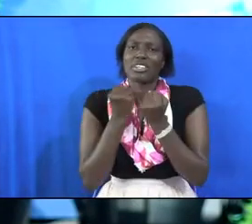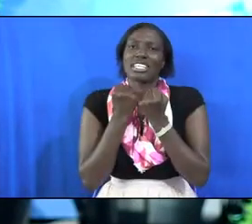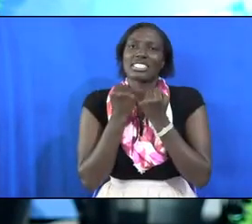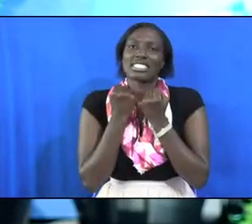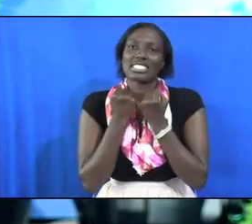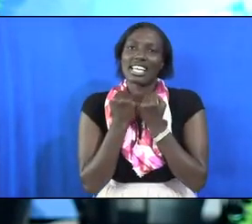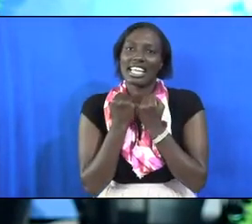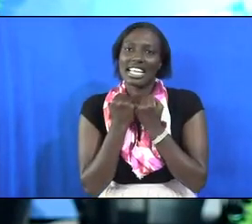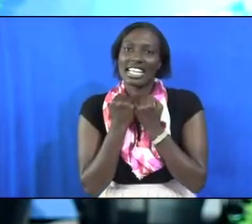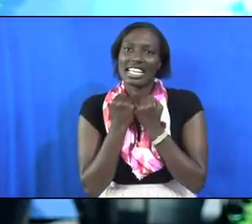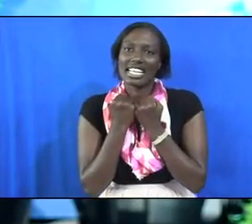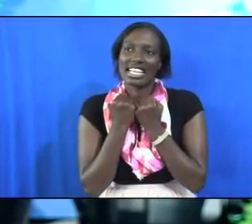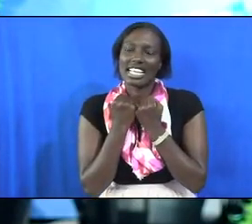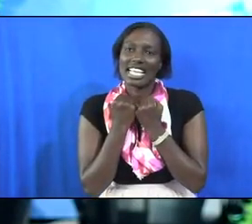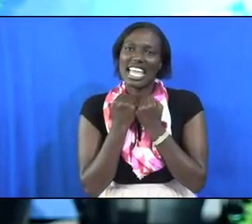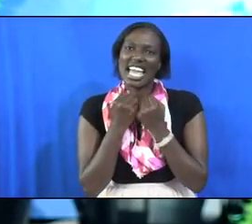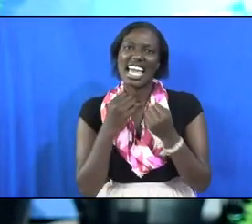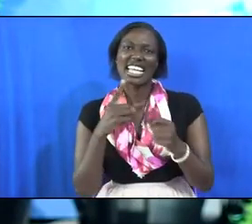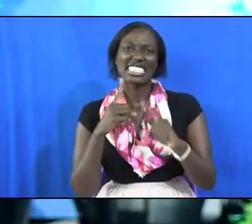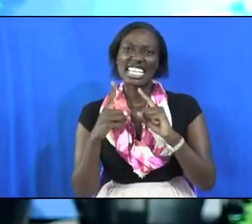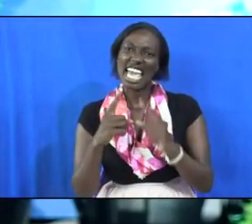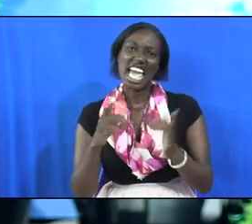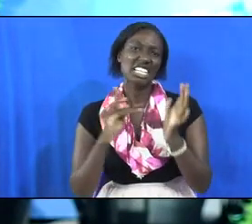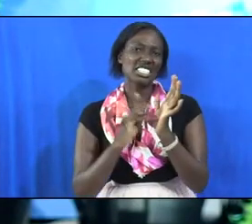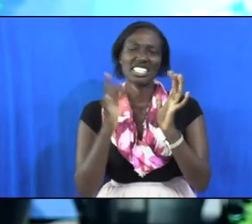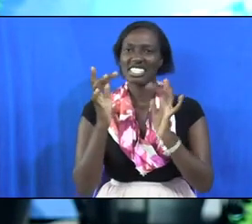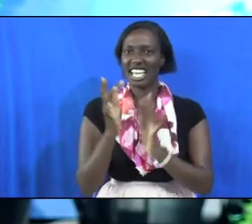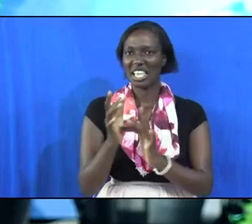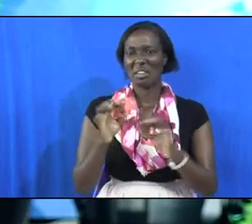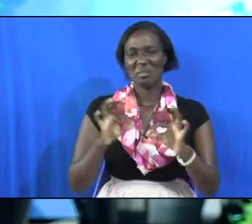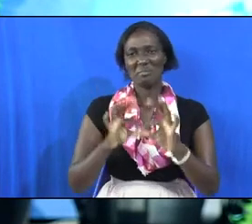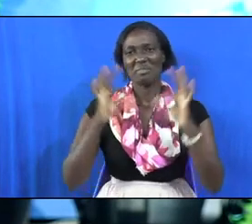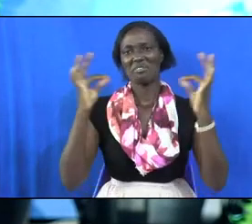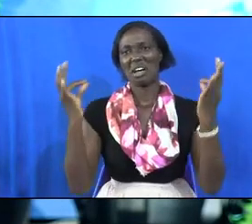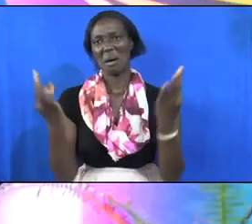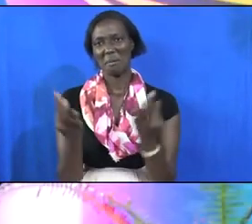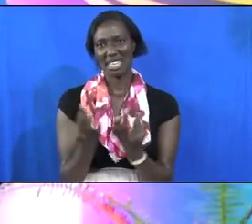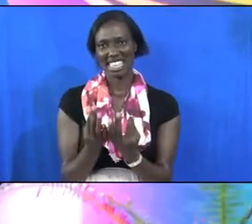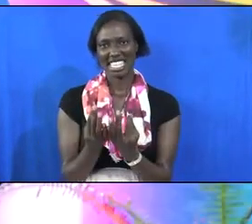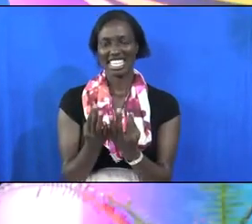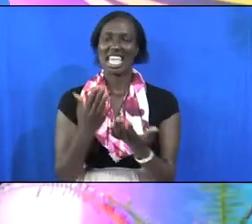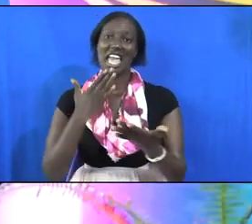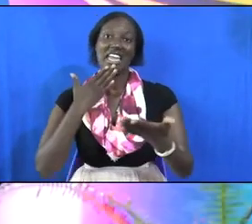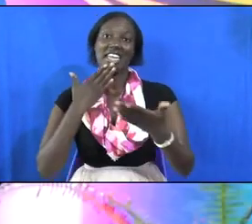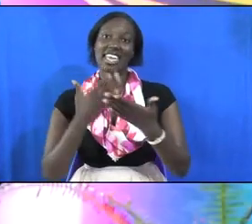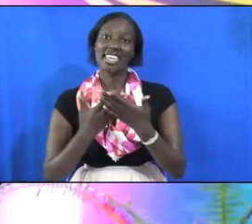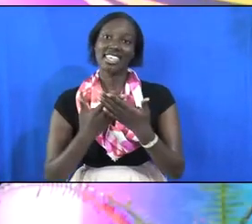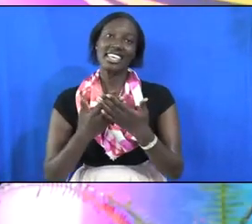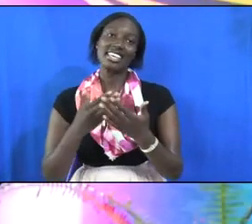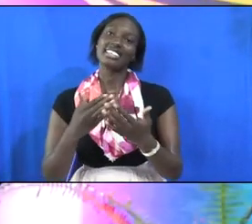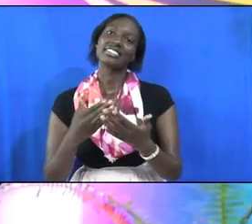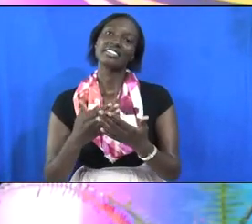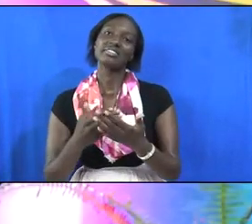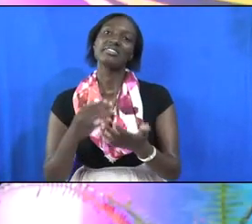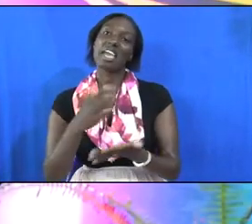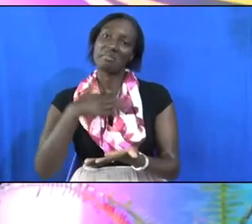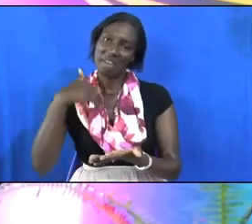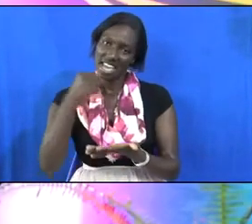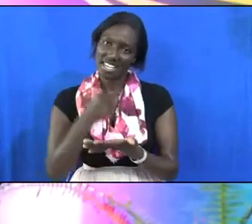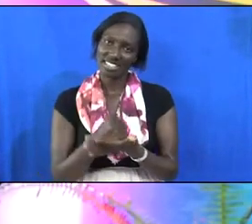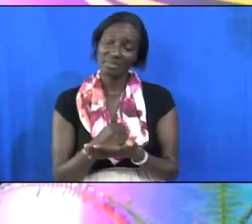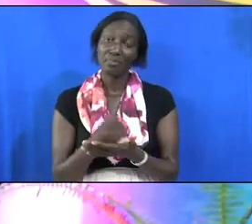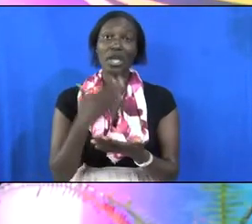protected. I'll thank Jesus for letting me be part of his family. Amen, Sam. Thank you so